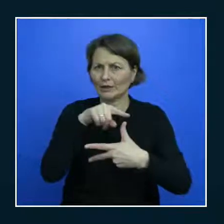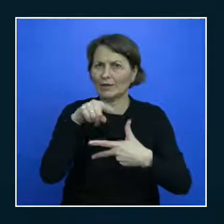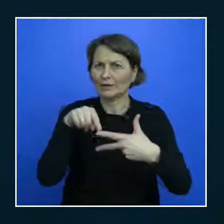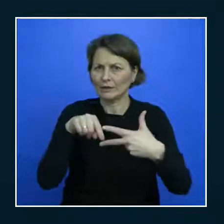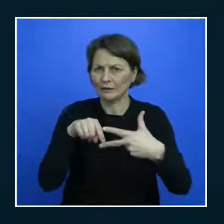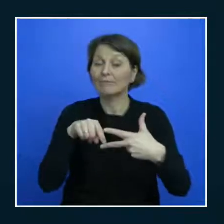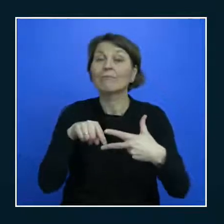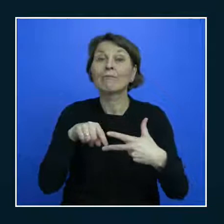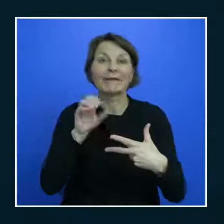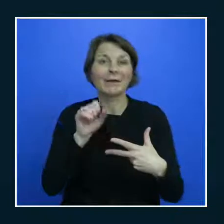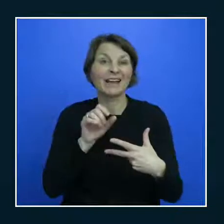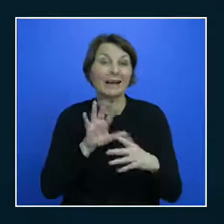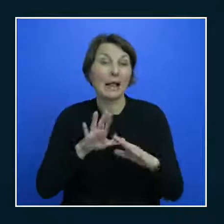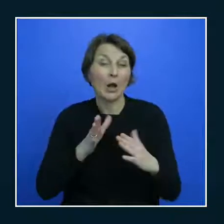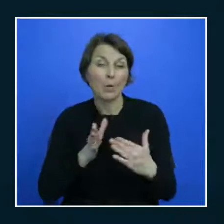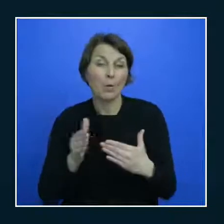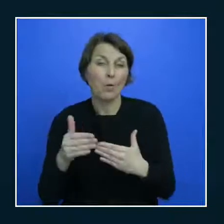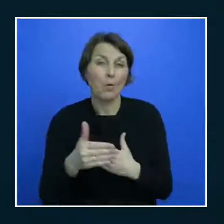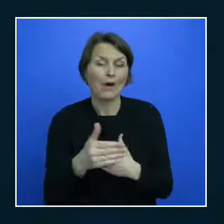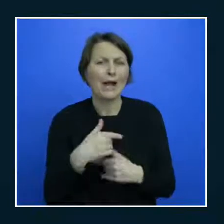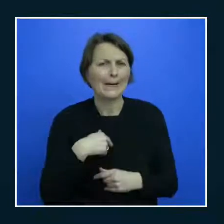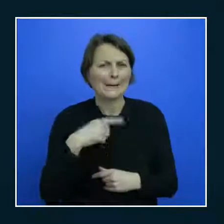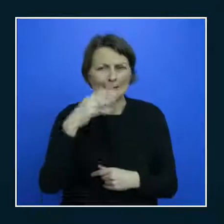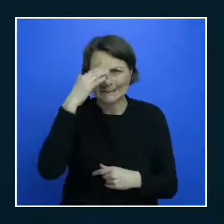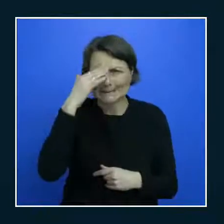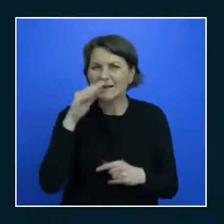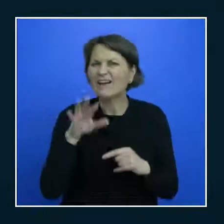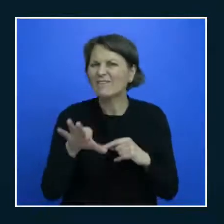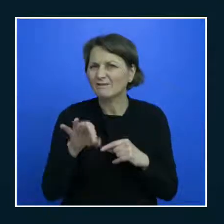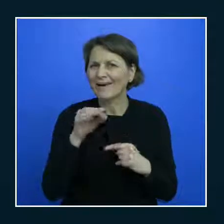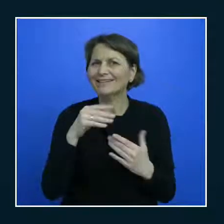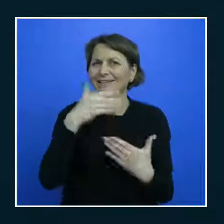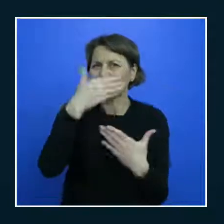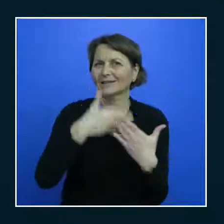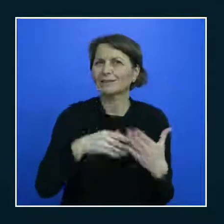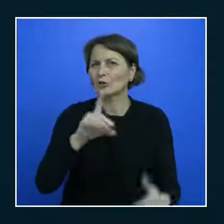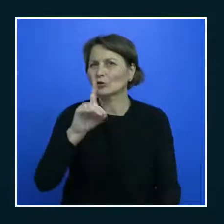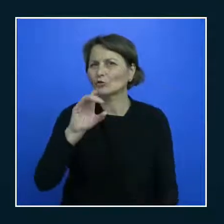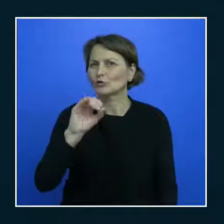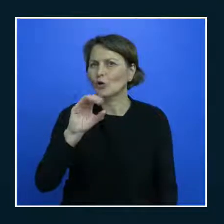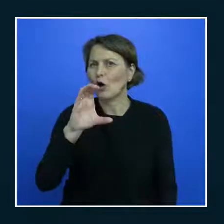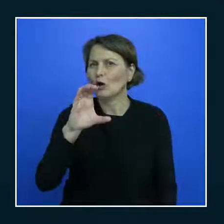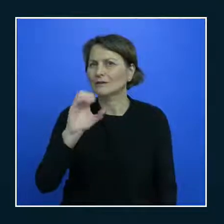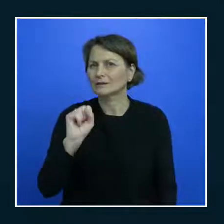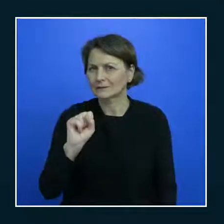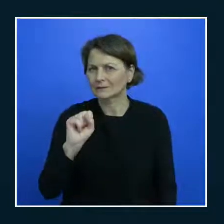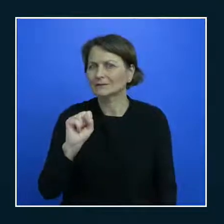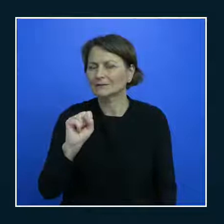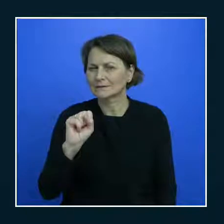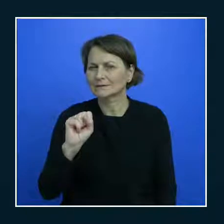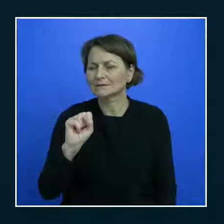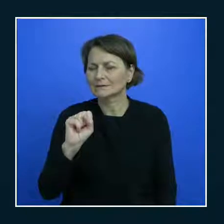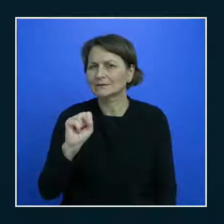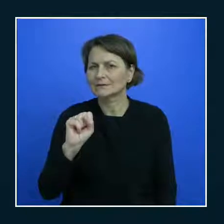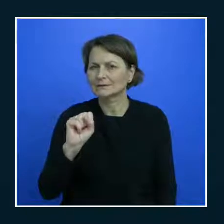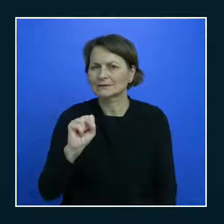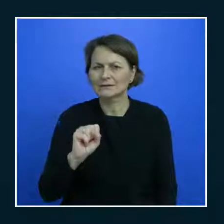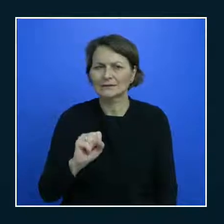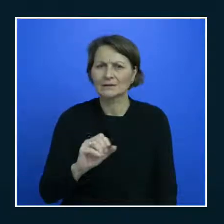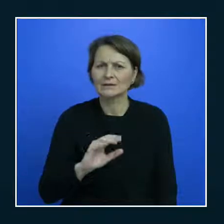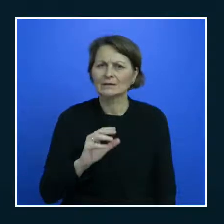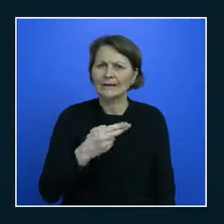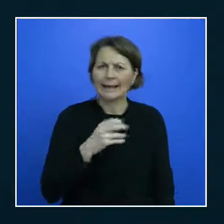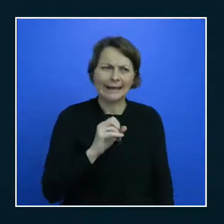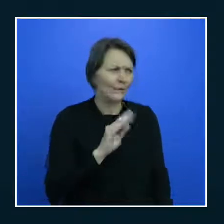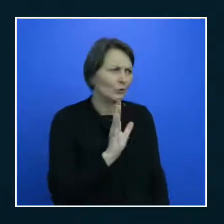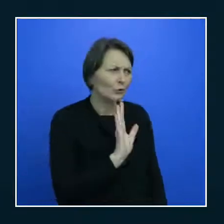to go buy it. Like I gotta find it. It's in Docs. Where is it? I think it was just in the Microsoft Store that you can just